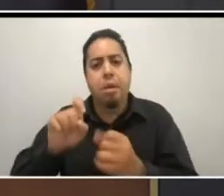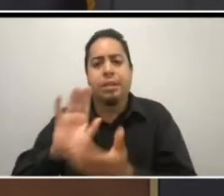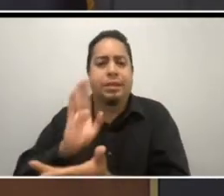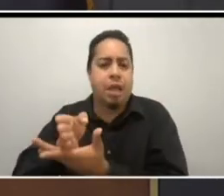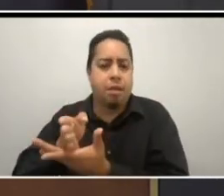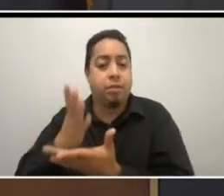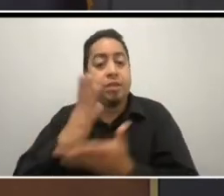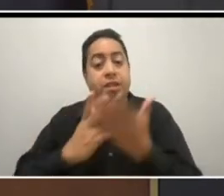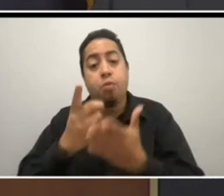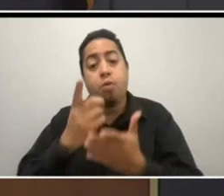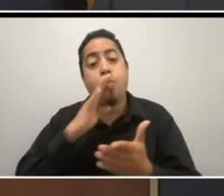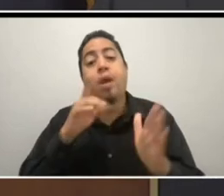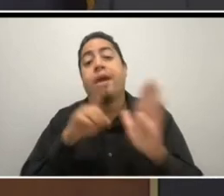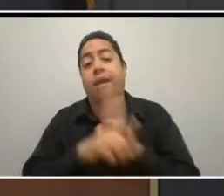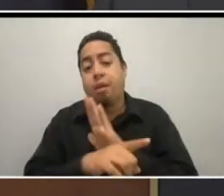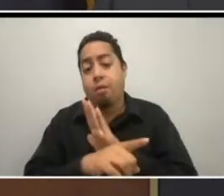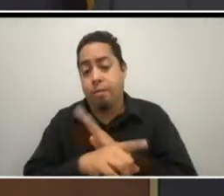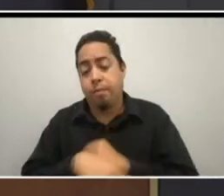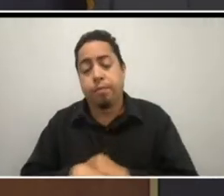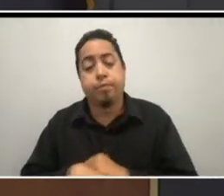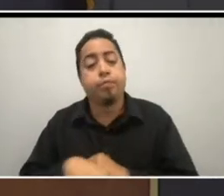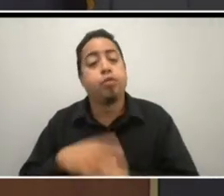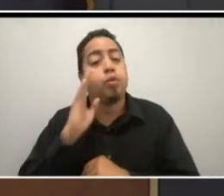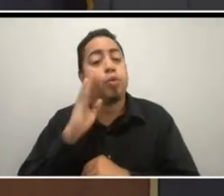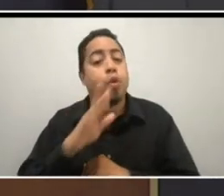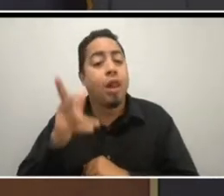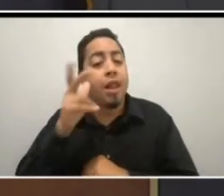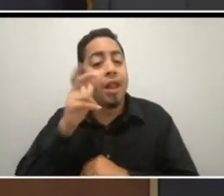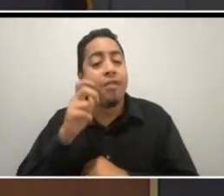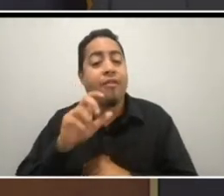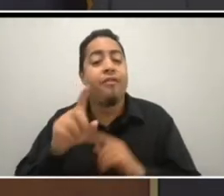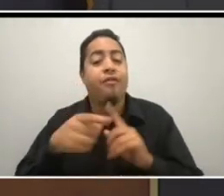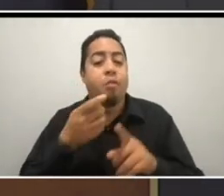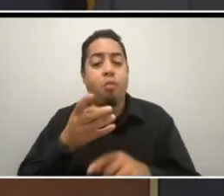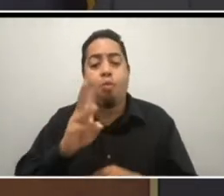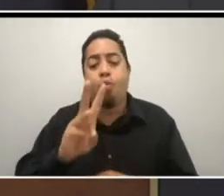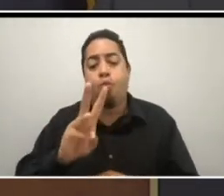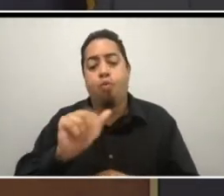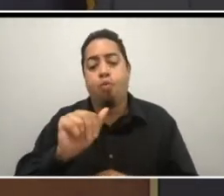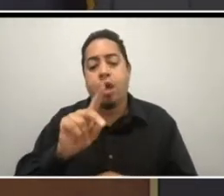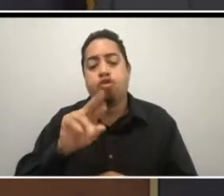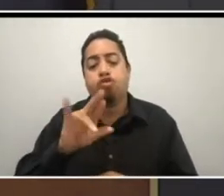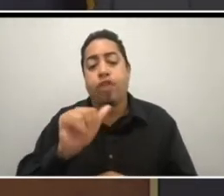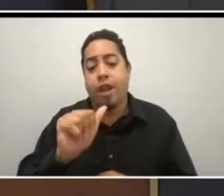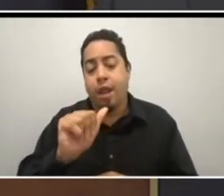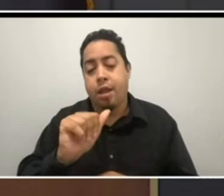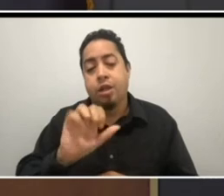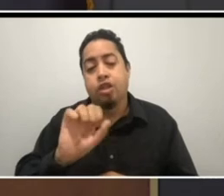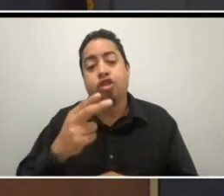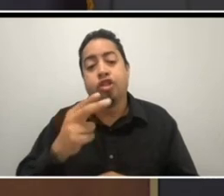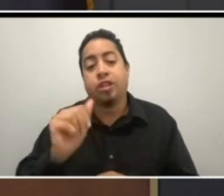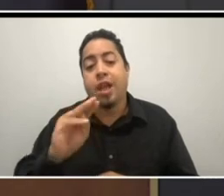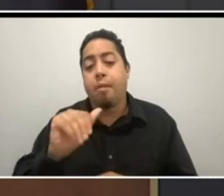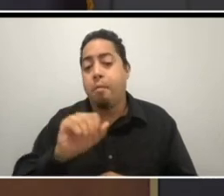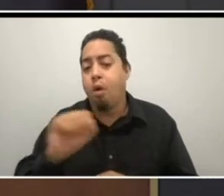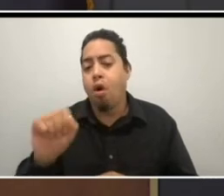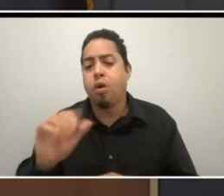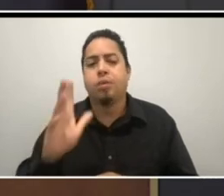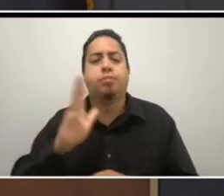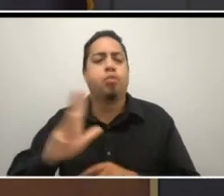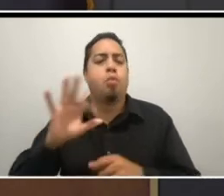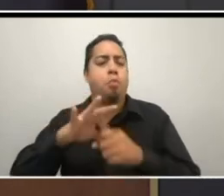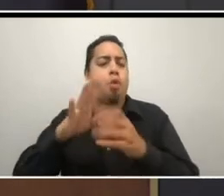killed. And you will hear from Wandrea Shea Moss, a former local elections worker in Fulton County,